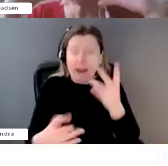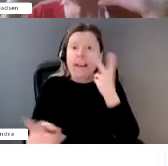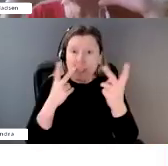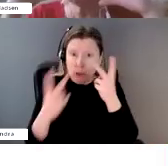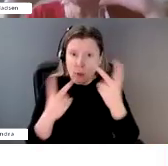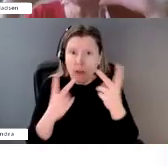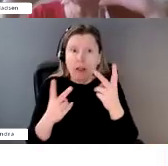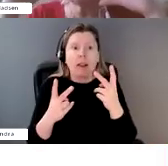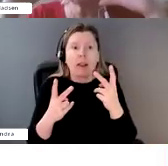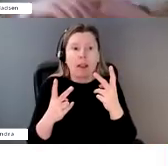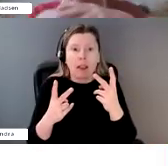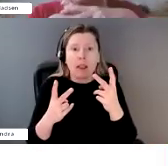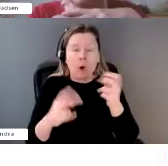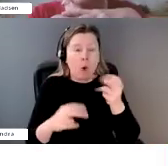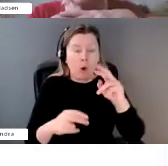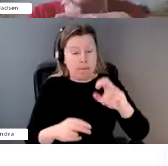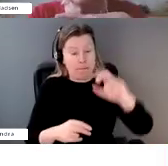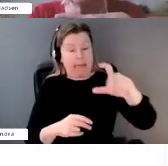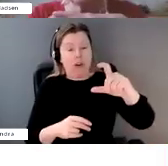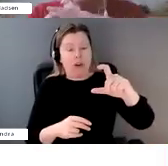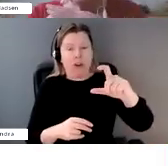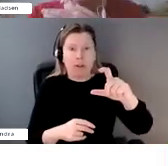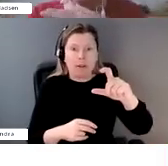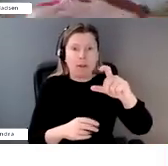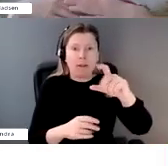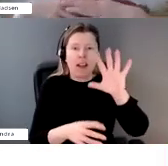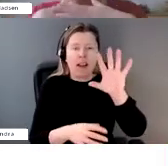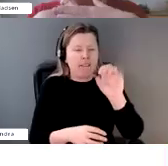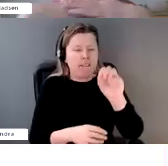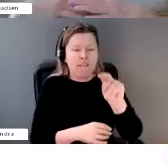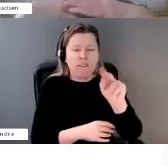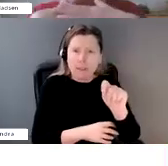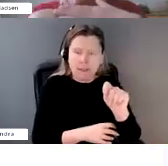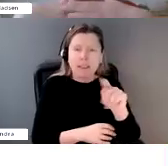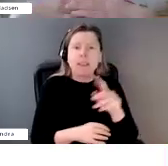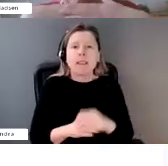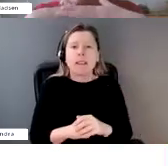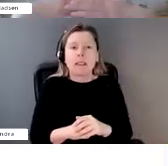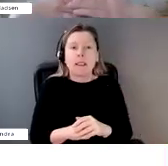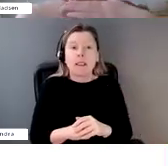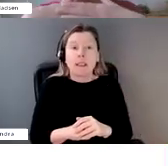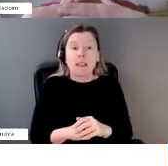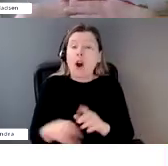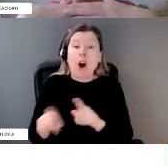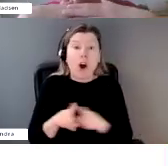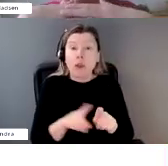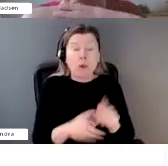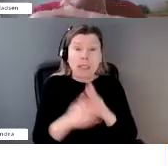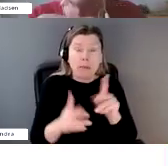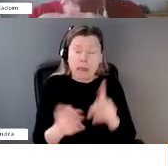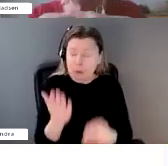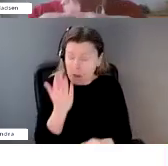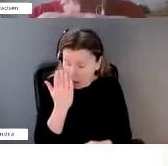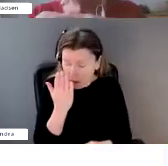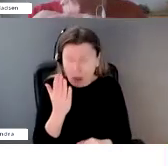lot larger font from a reading perspective. But we did have several people who couldn't see as